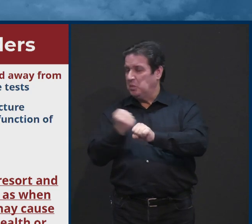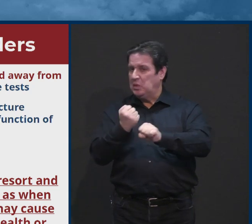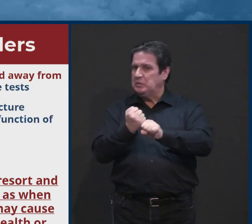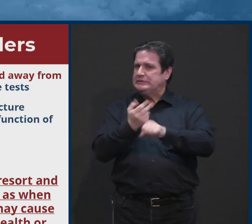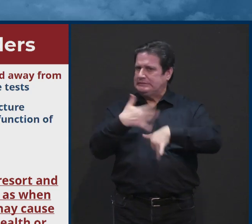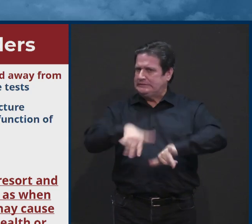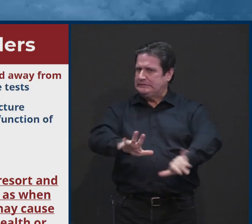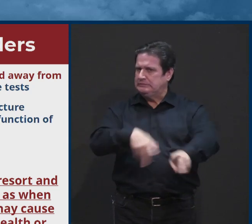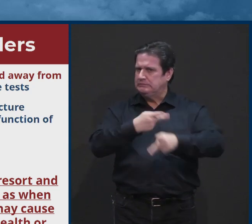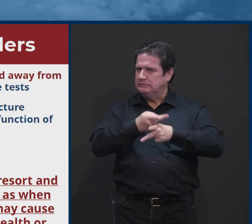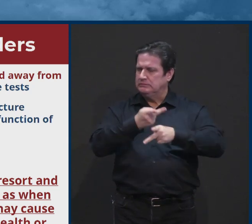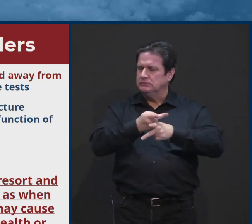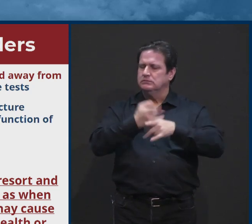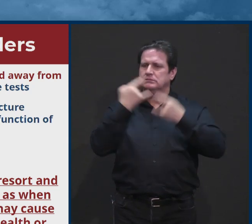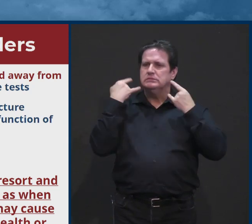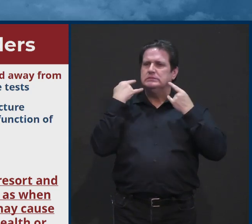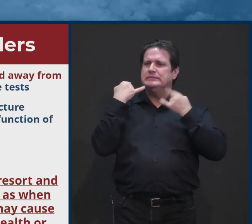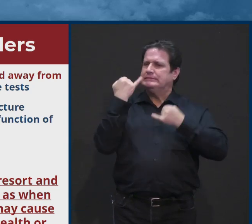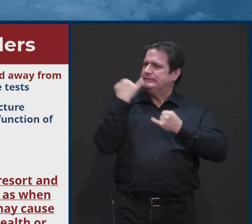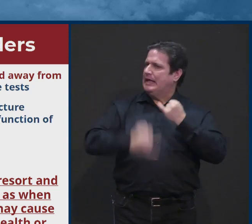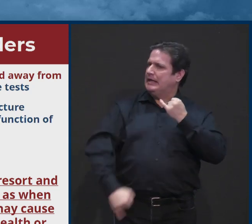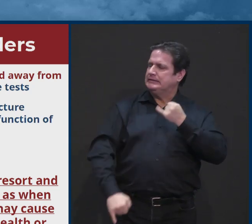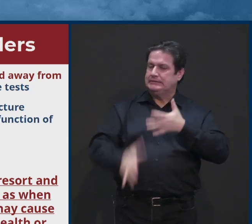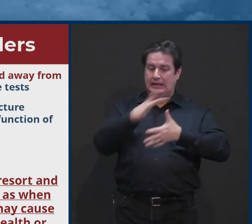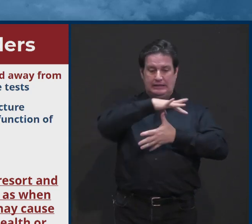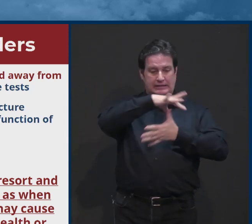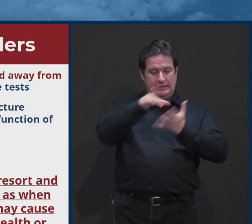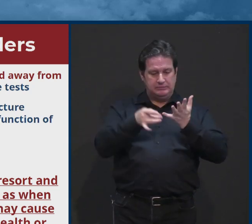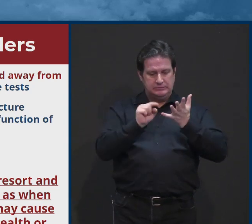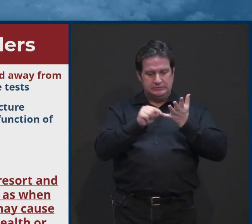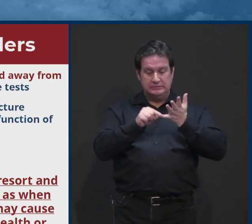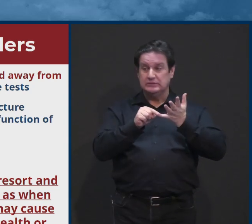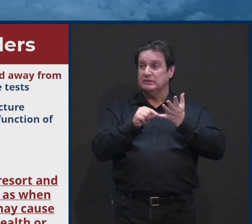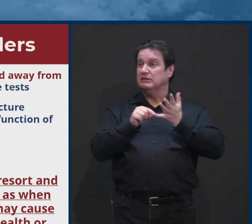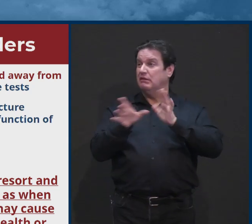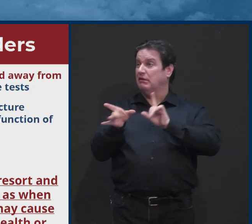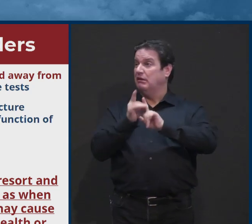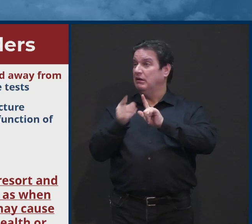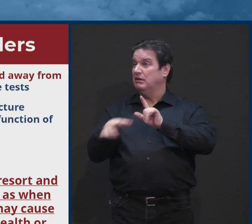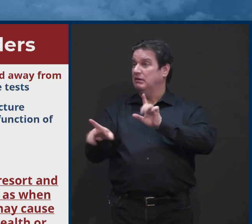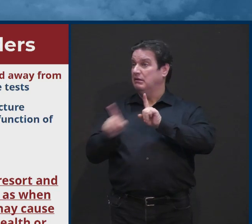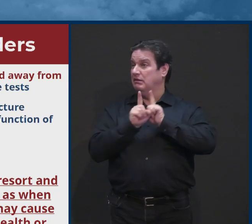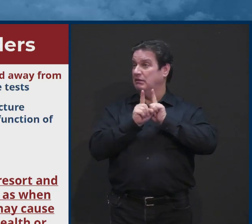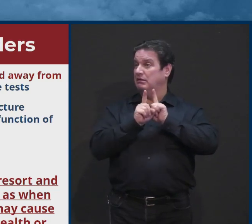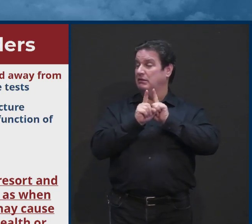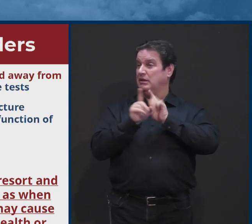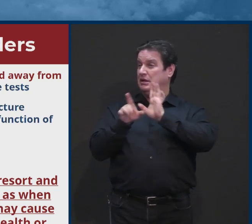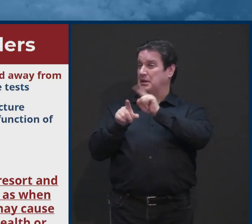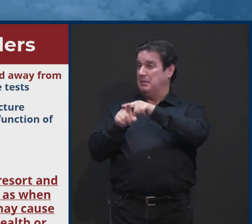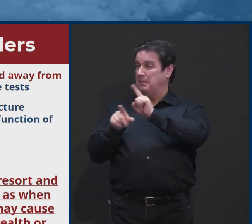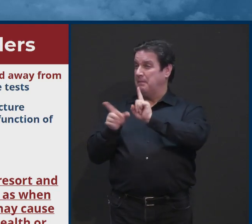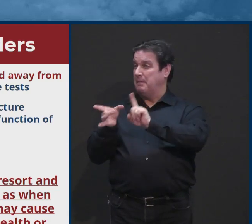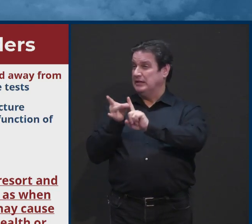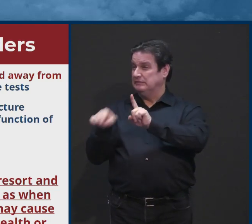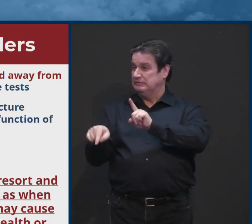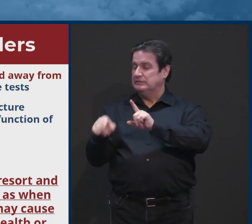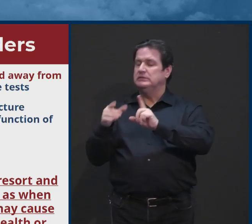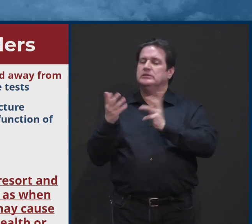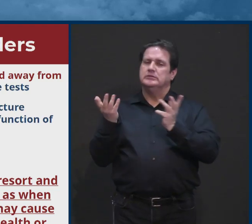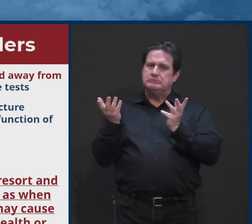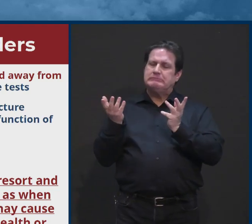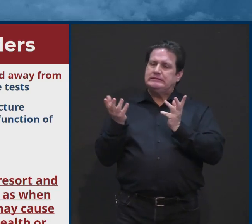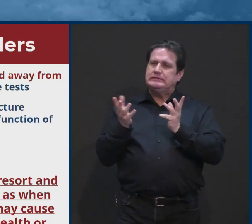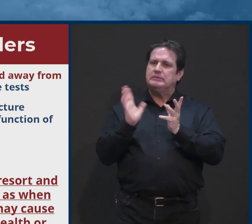this option should be used as a last resort only in limited circumstances, such as when